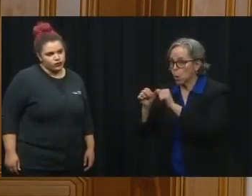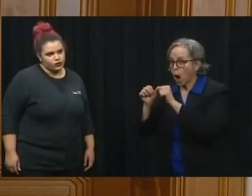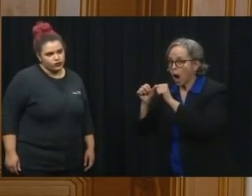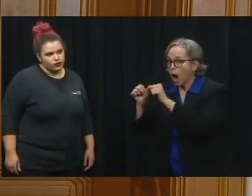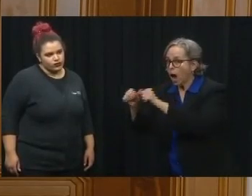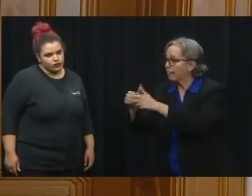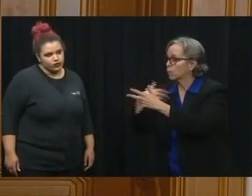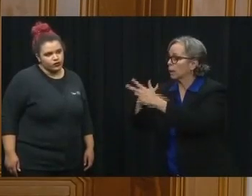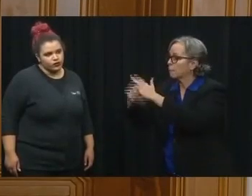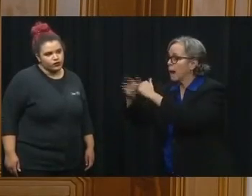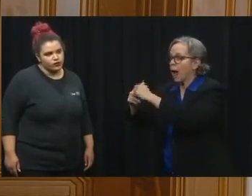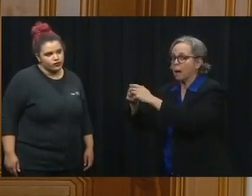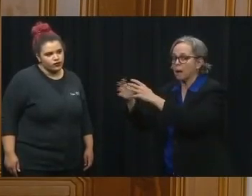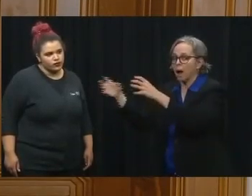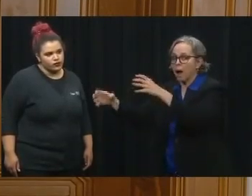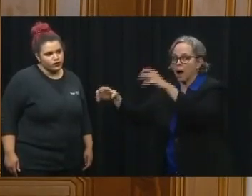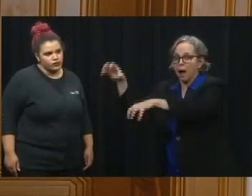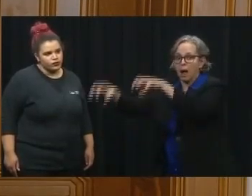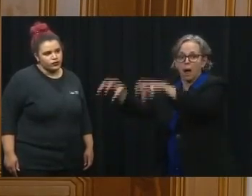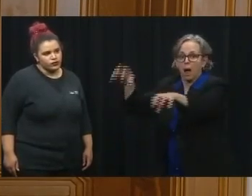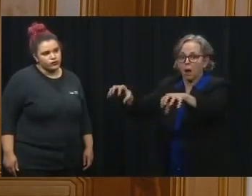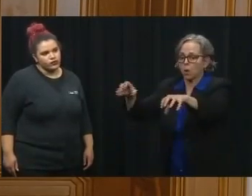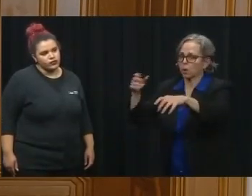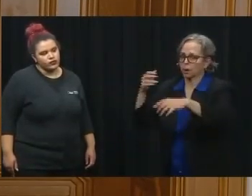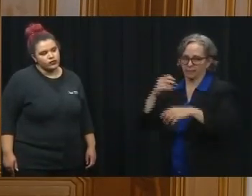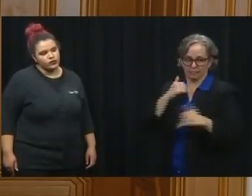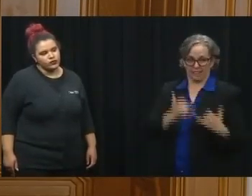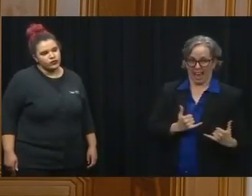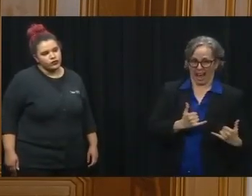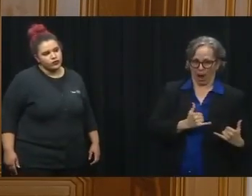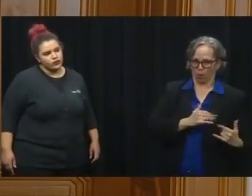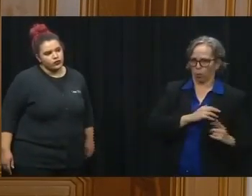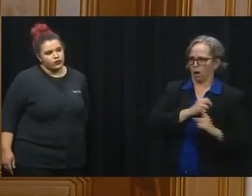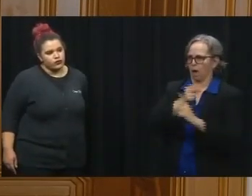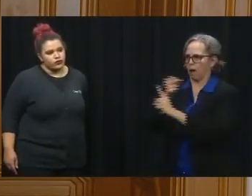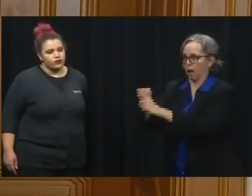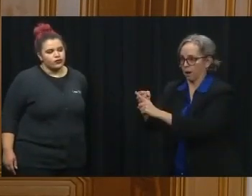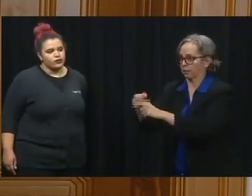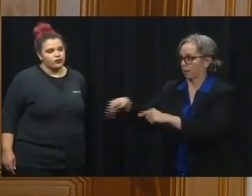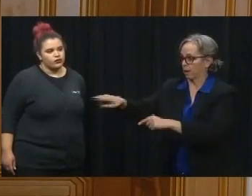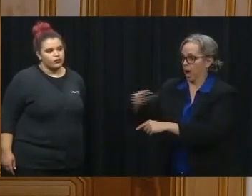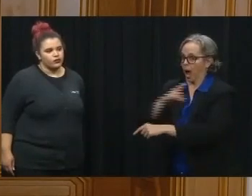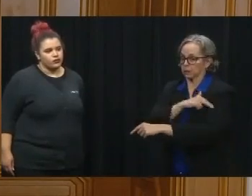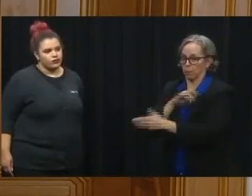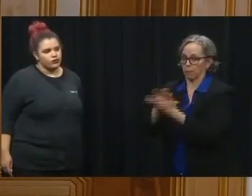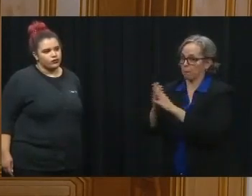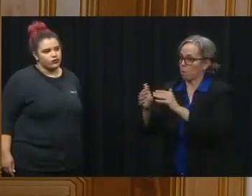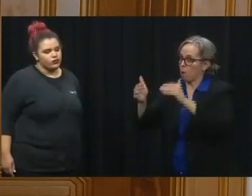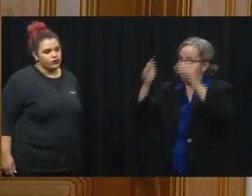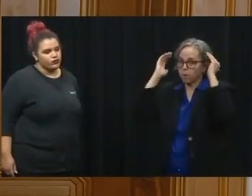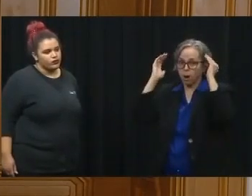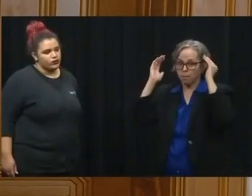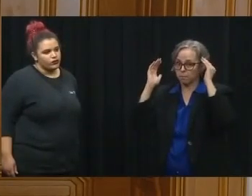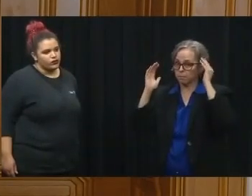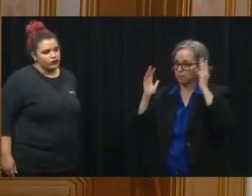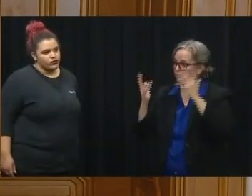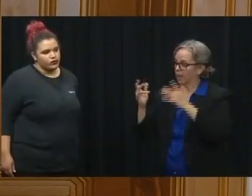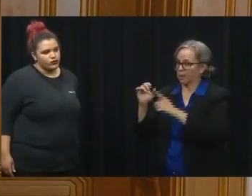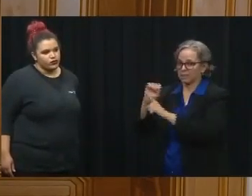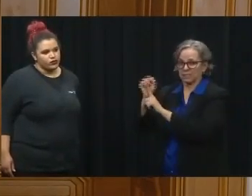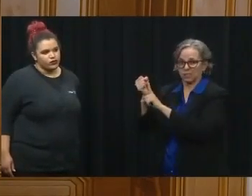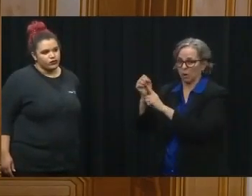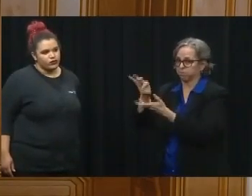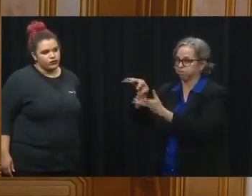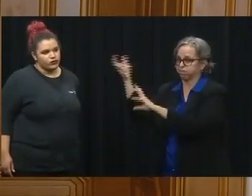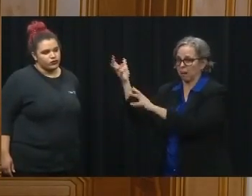is still going to determine whether we overrun these hospitals and get to a situation where our medical folks are